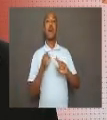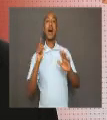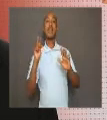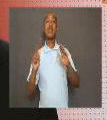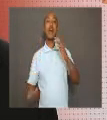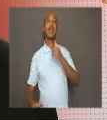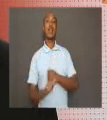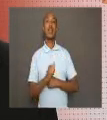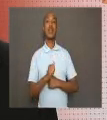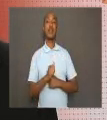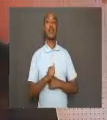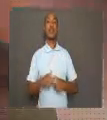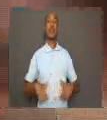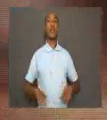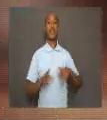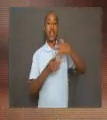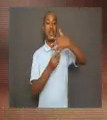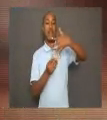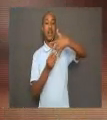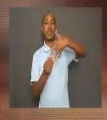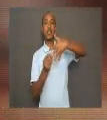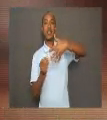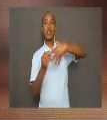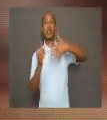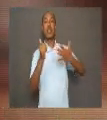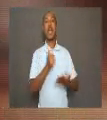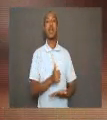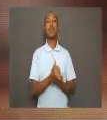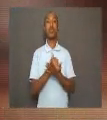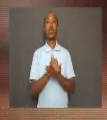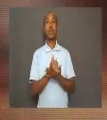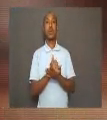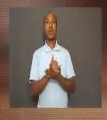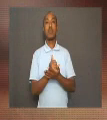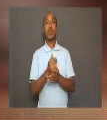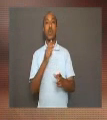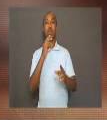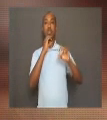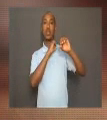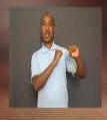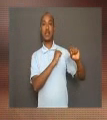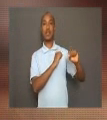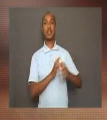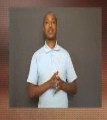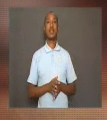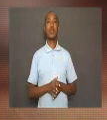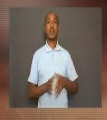leaves and vines. This helps to protect the growth of